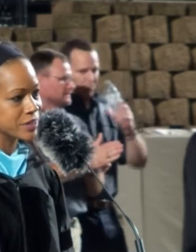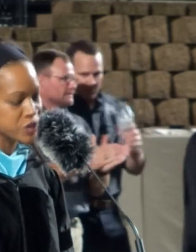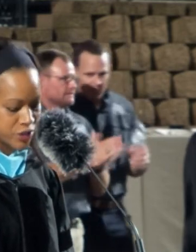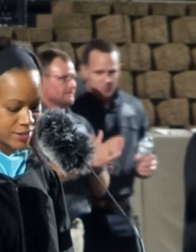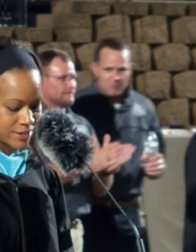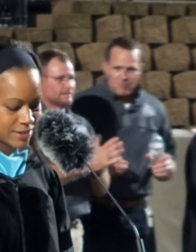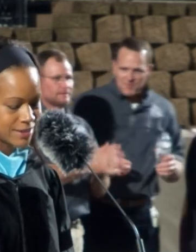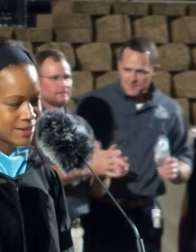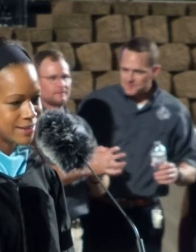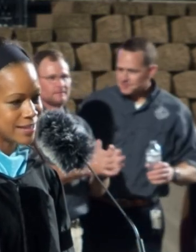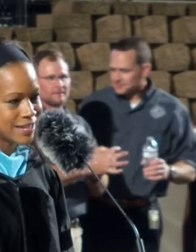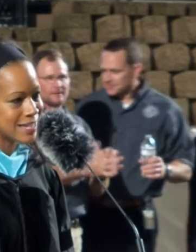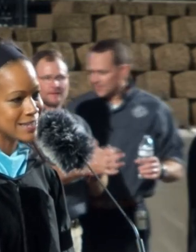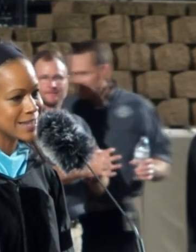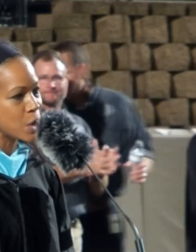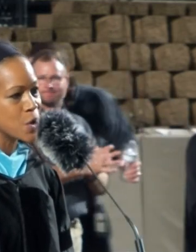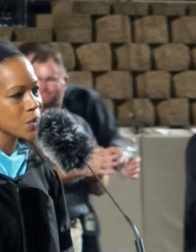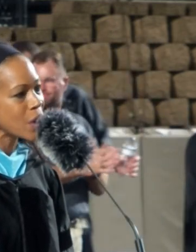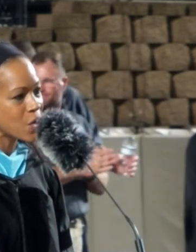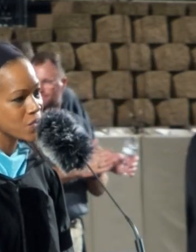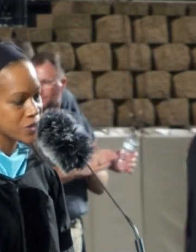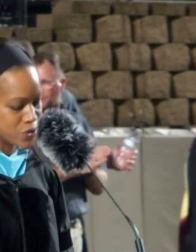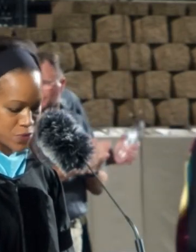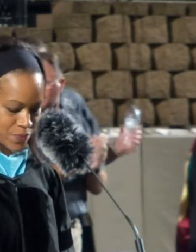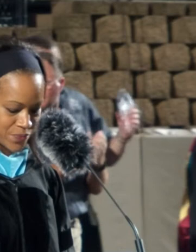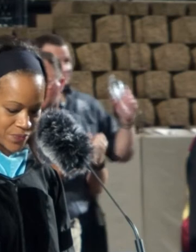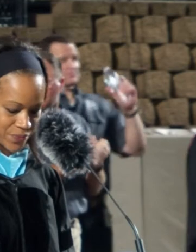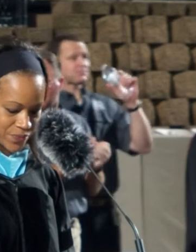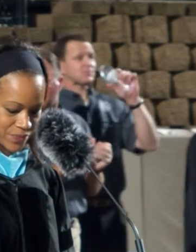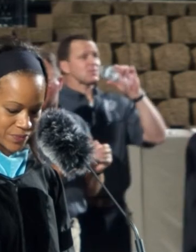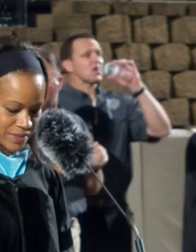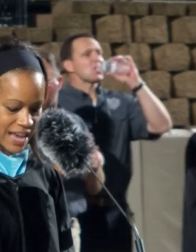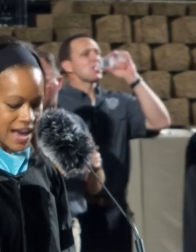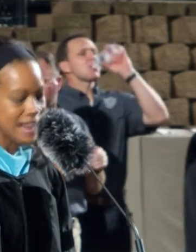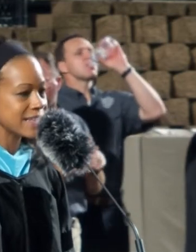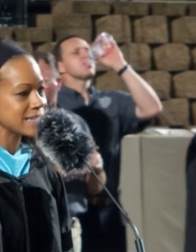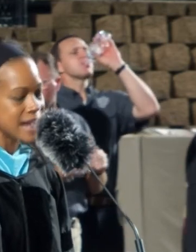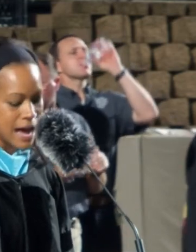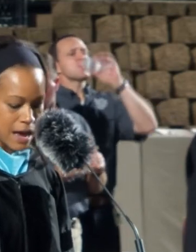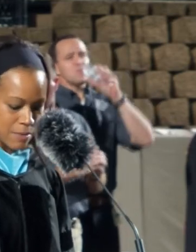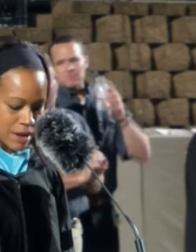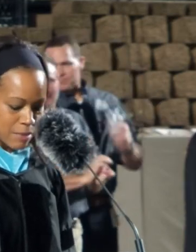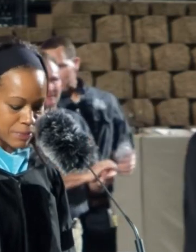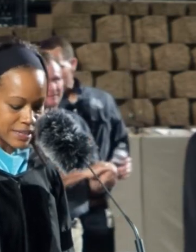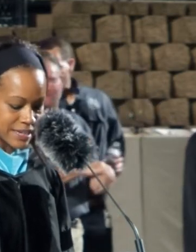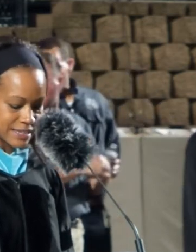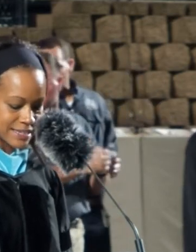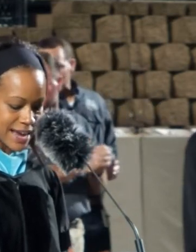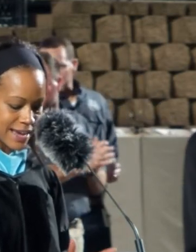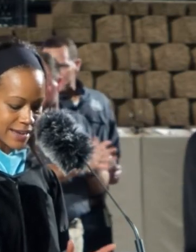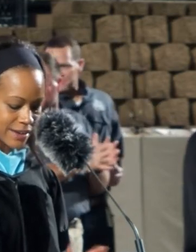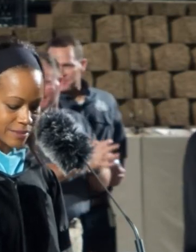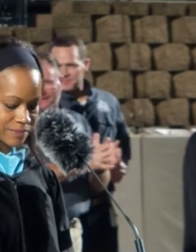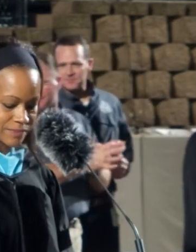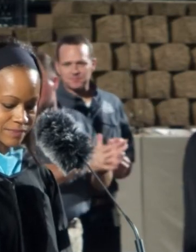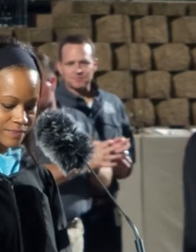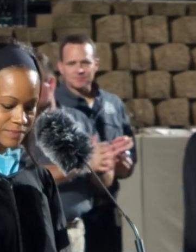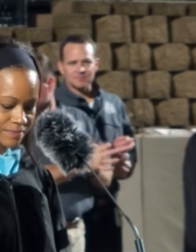in a tradition that is long overdue. At this time, please